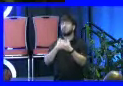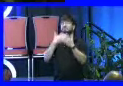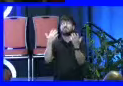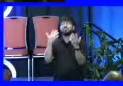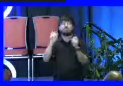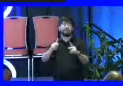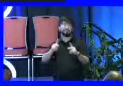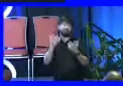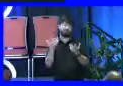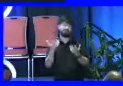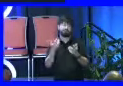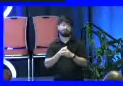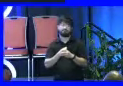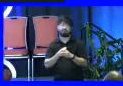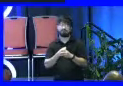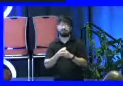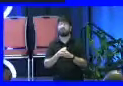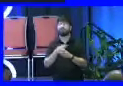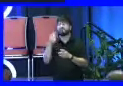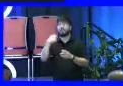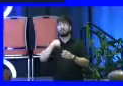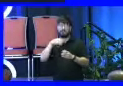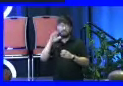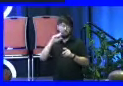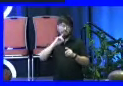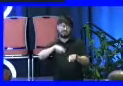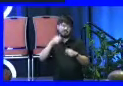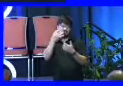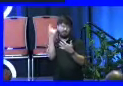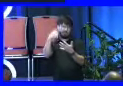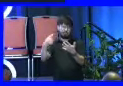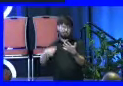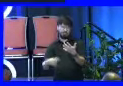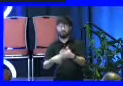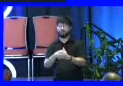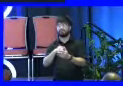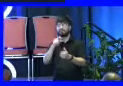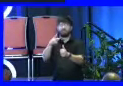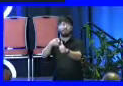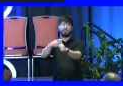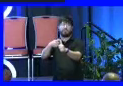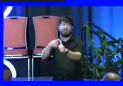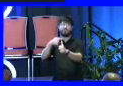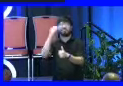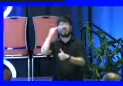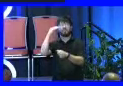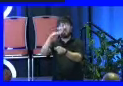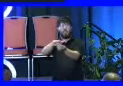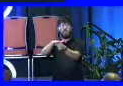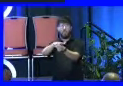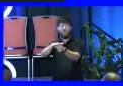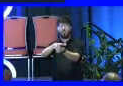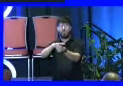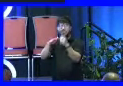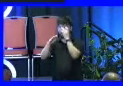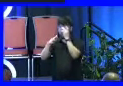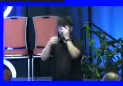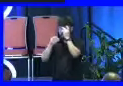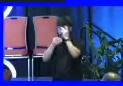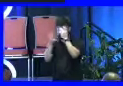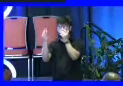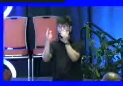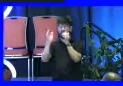So I'll say a couple things to that. One, I know at local levels, there's various